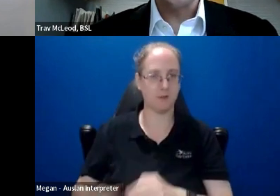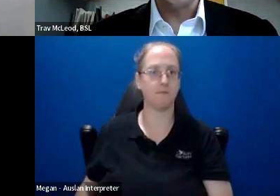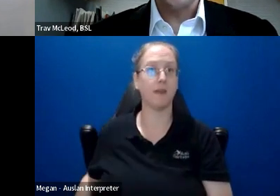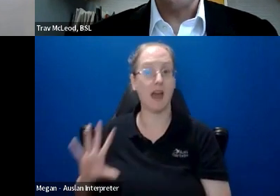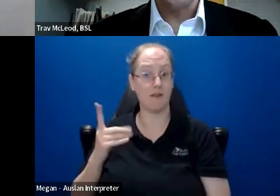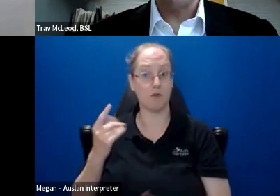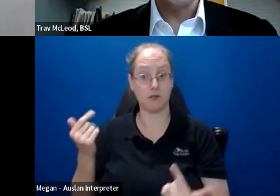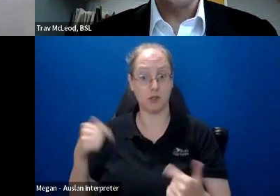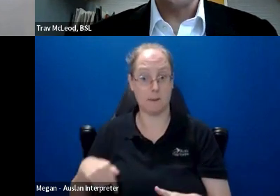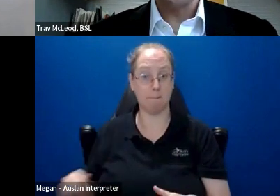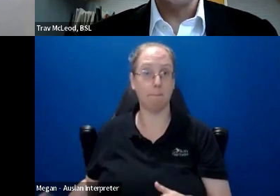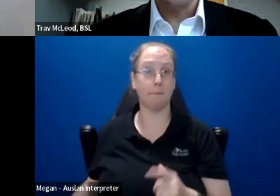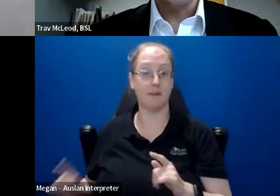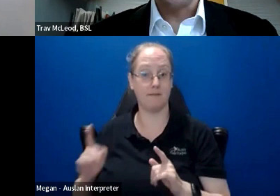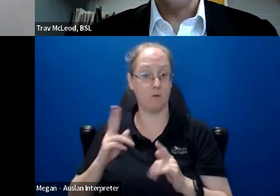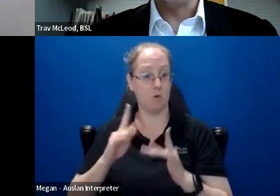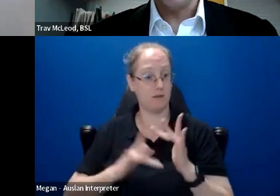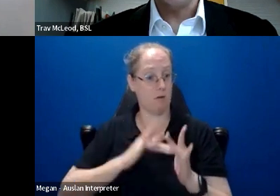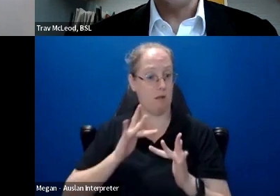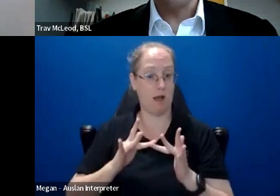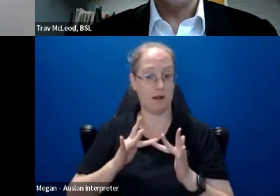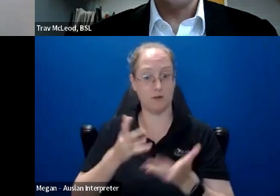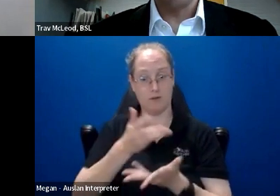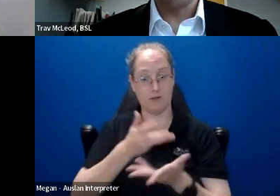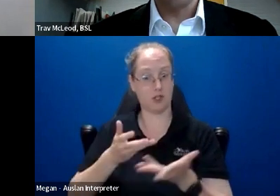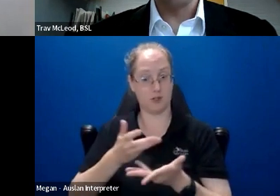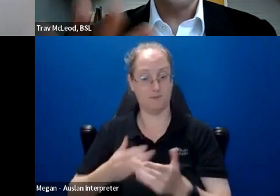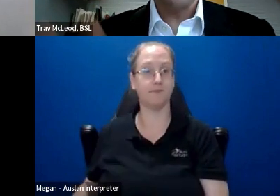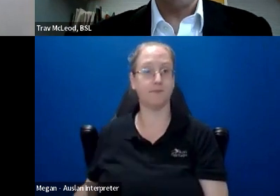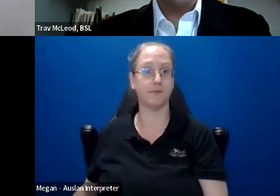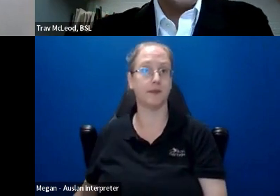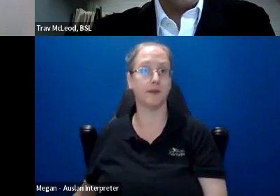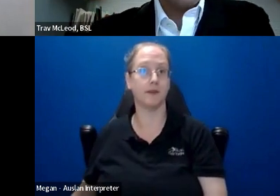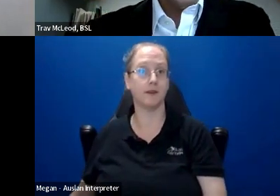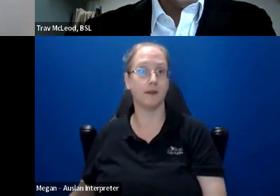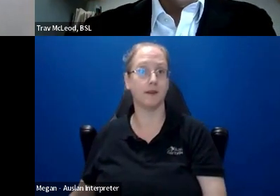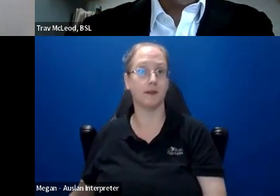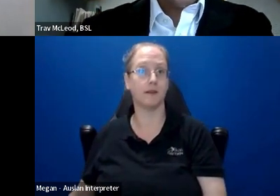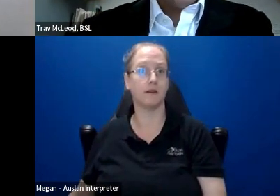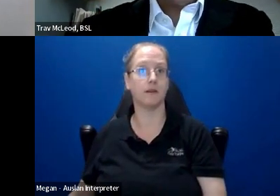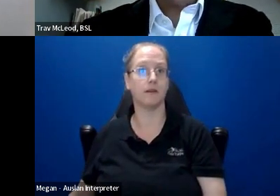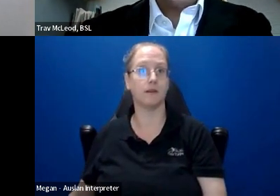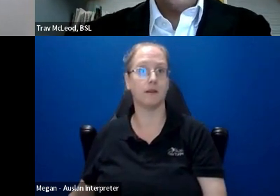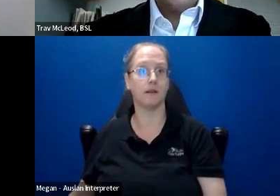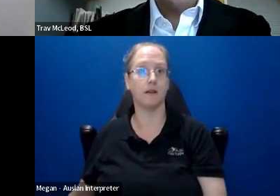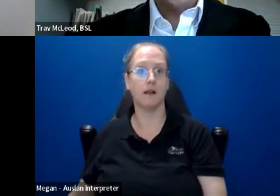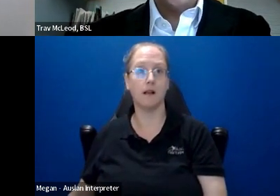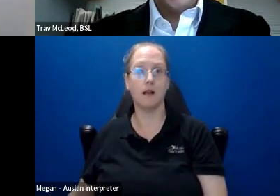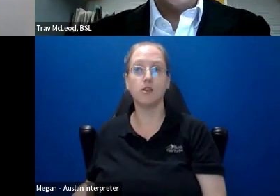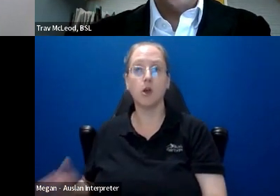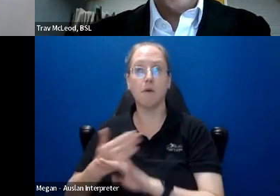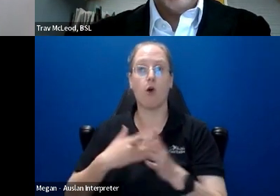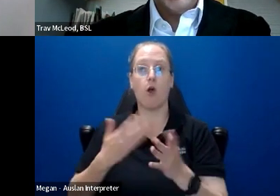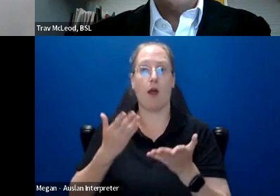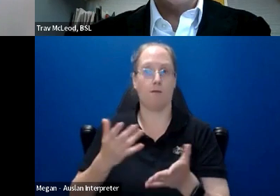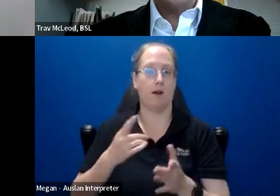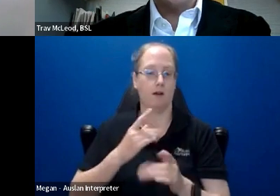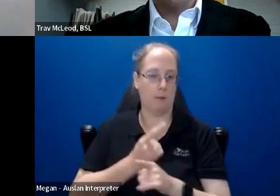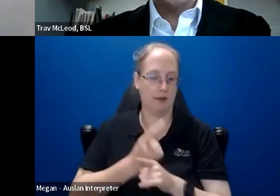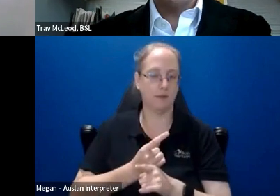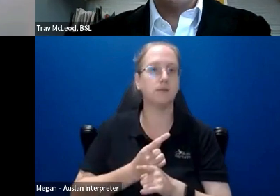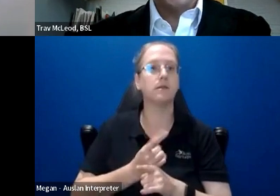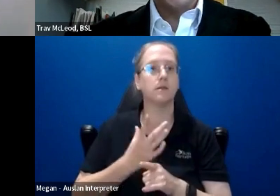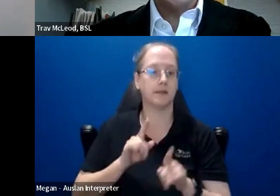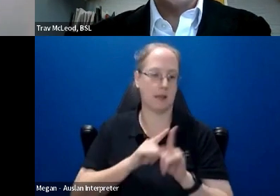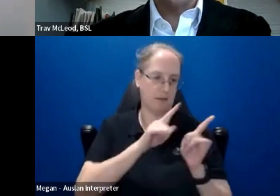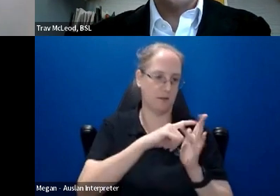joined us for this virtual conversation. Before I offer some comments, I also, like Courtney did